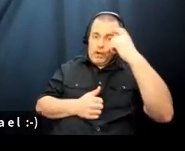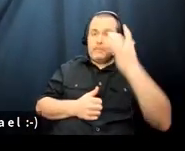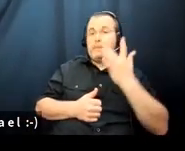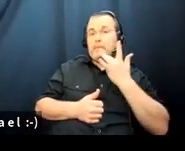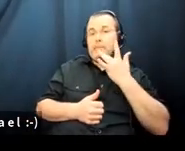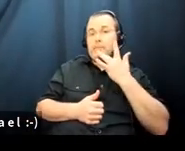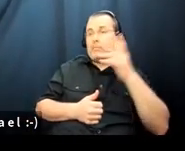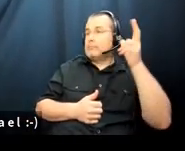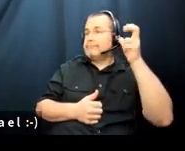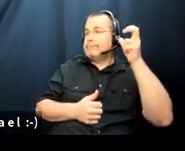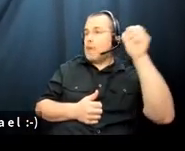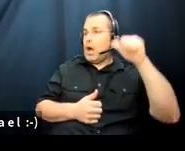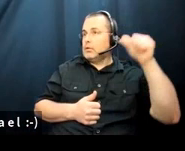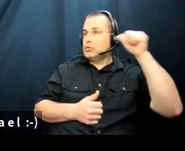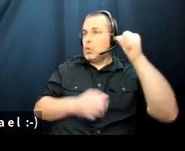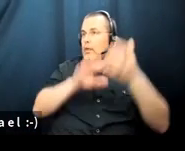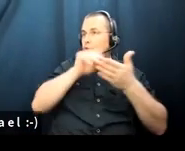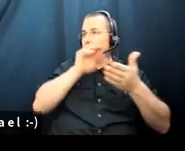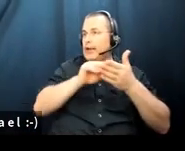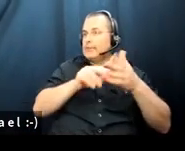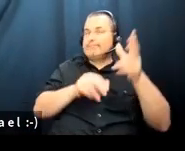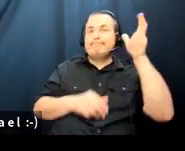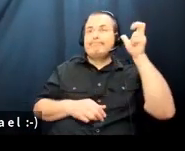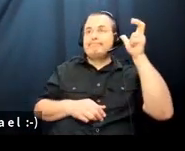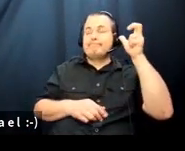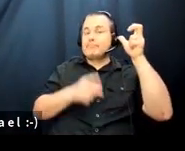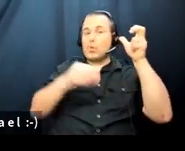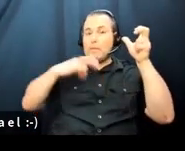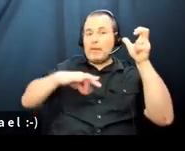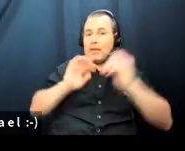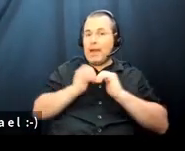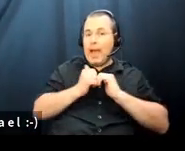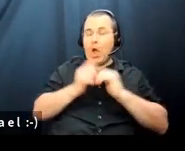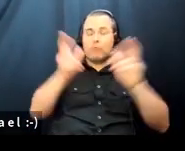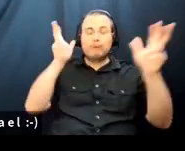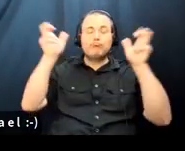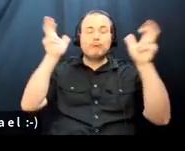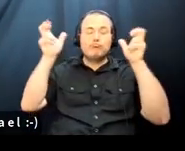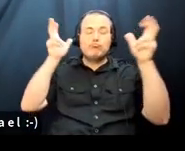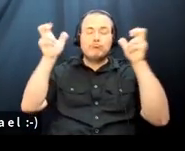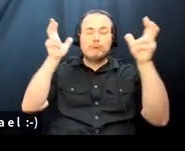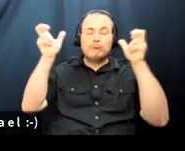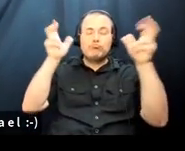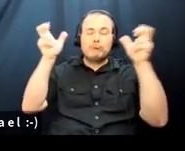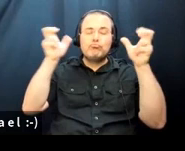for auditory learning, you're benefiting more from hearing what I have to say.